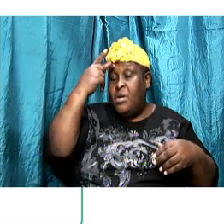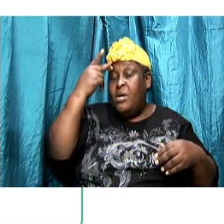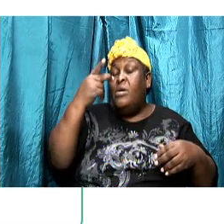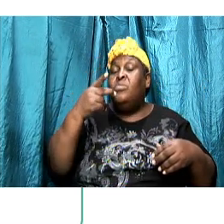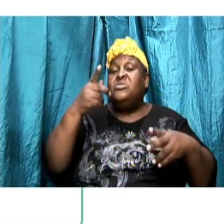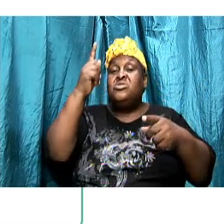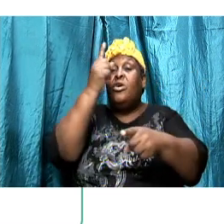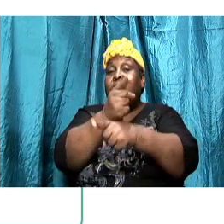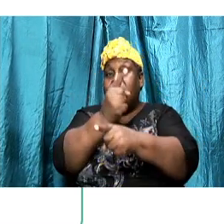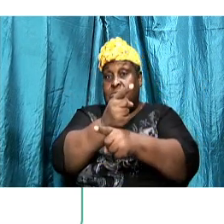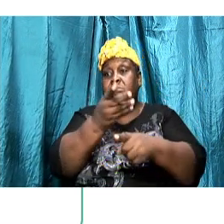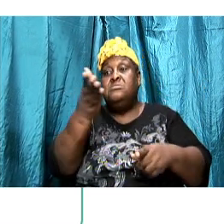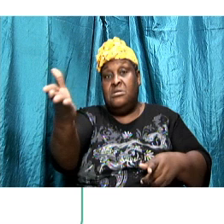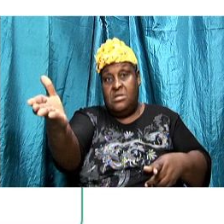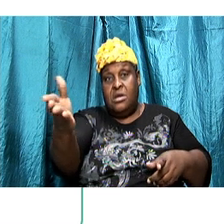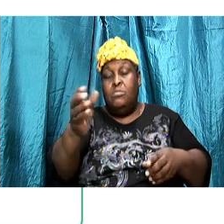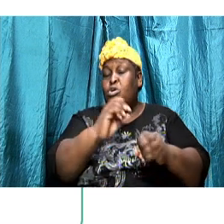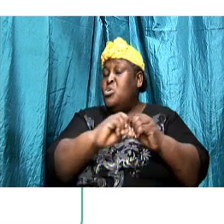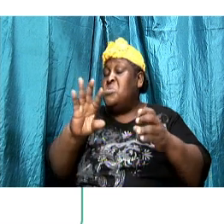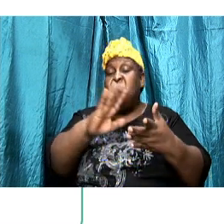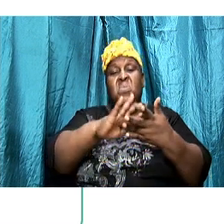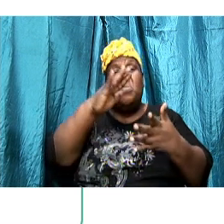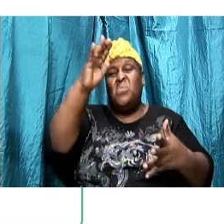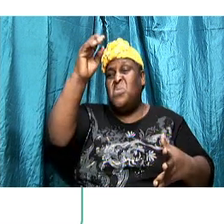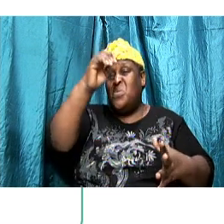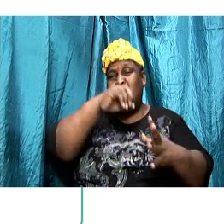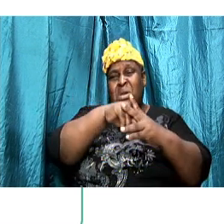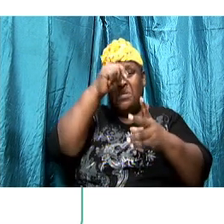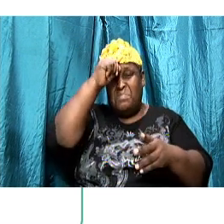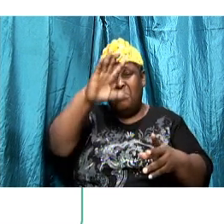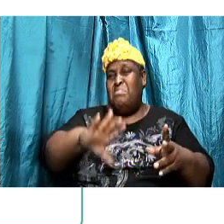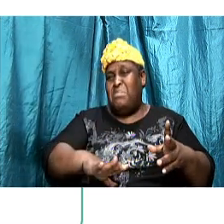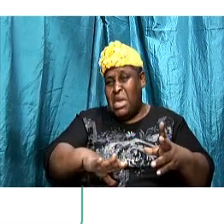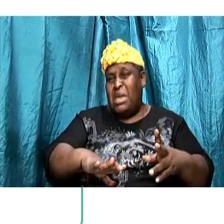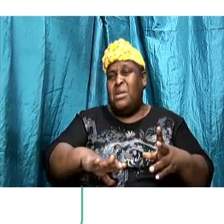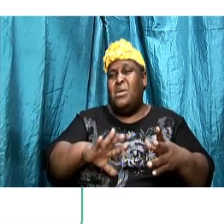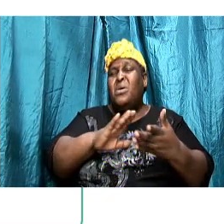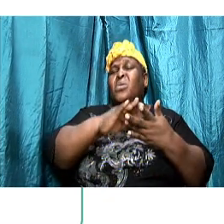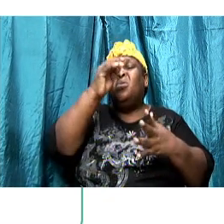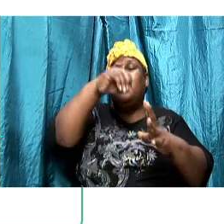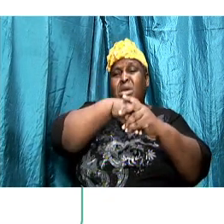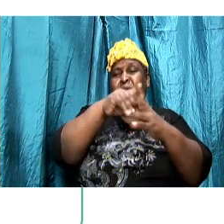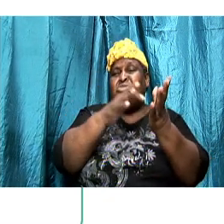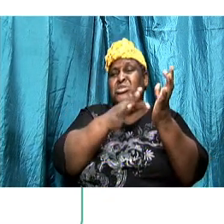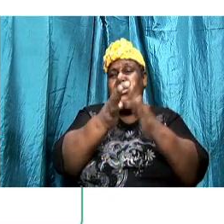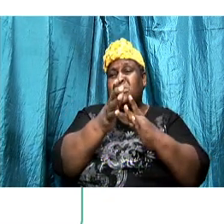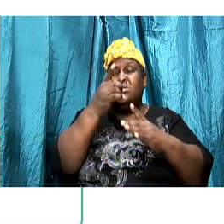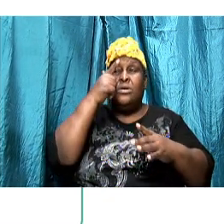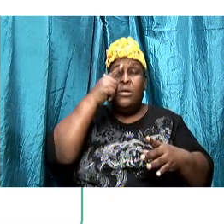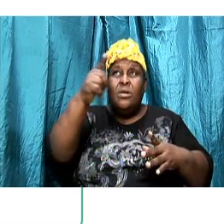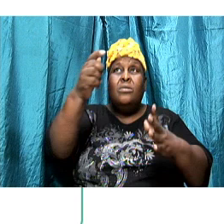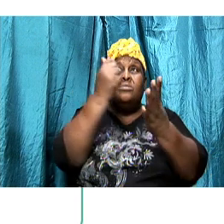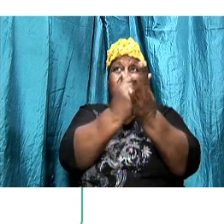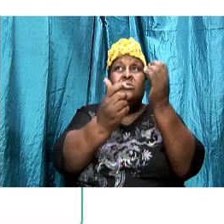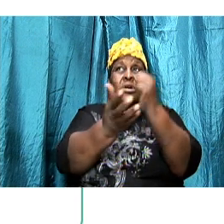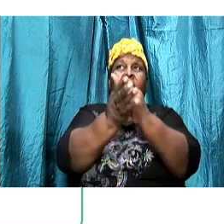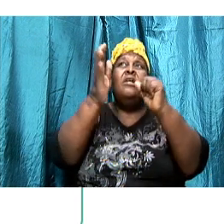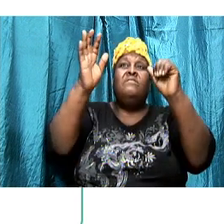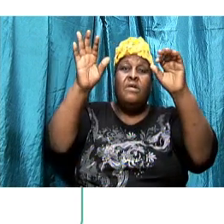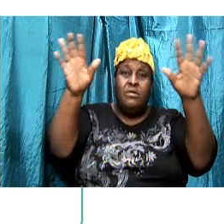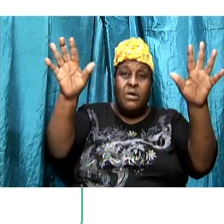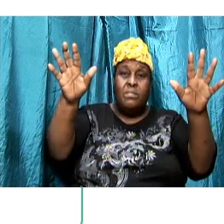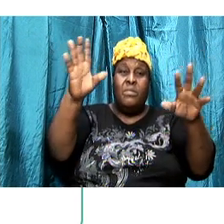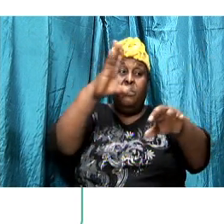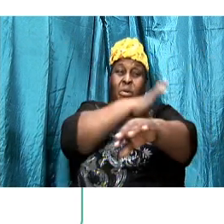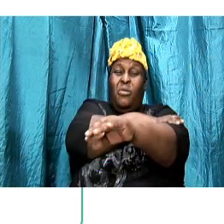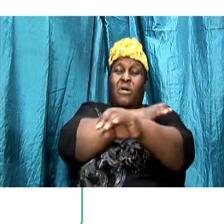here, don't glory in men. Glory in the Lord. Look to Calvary. You know, the power of our salvation